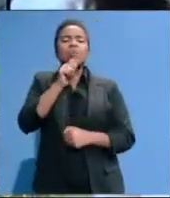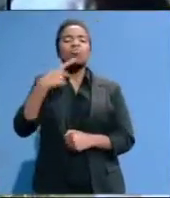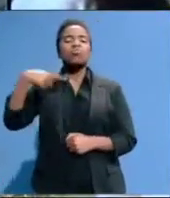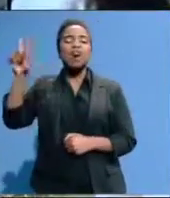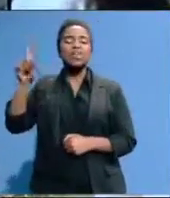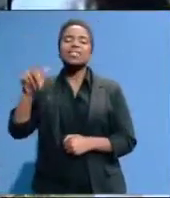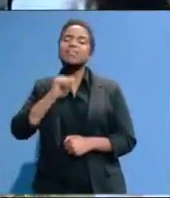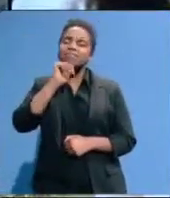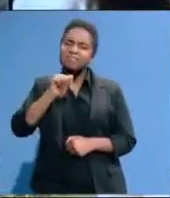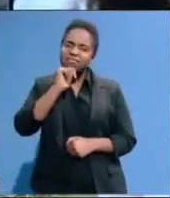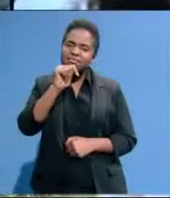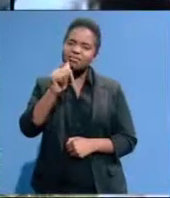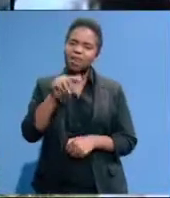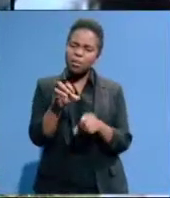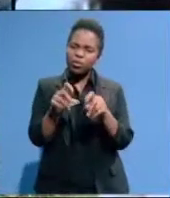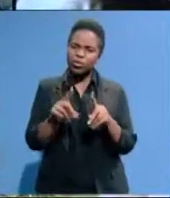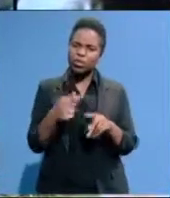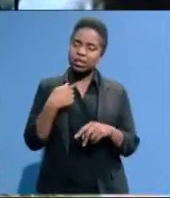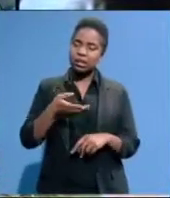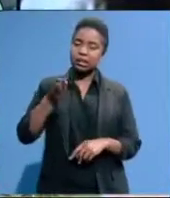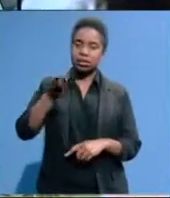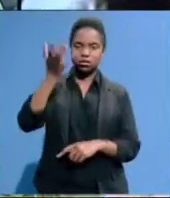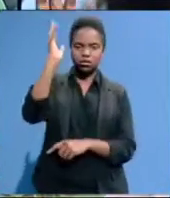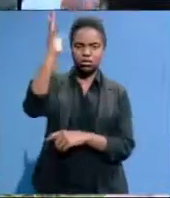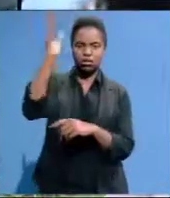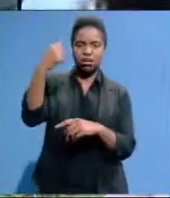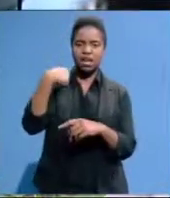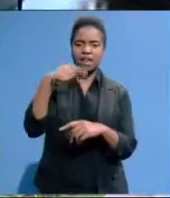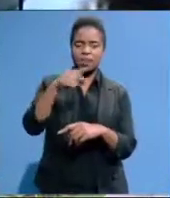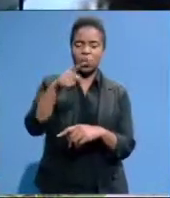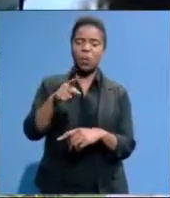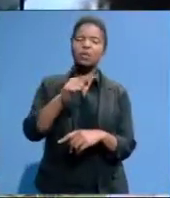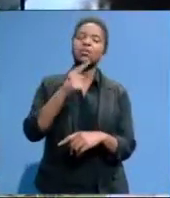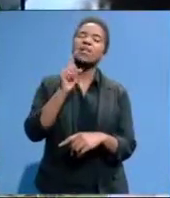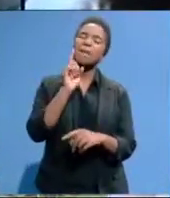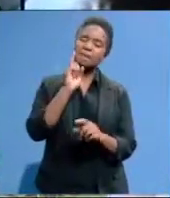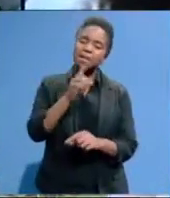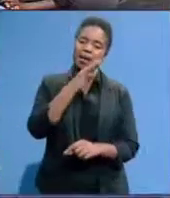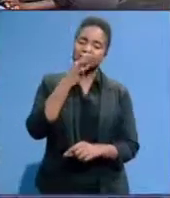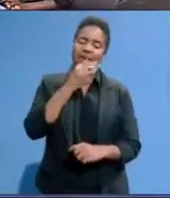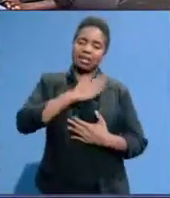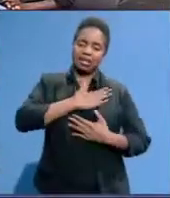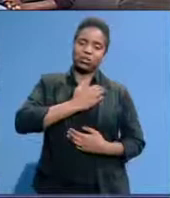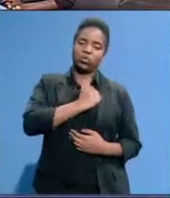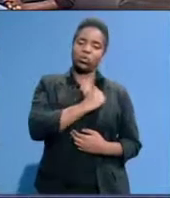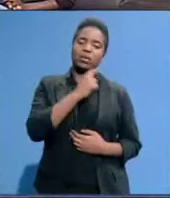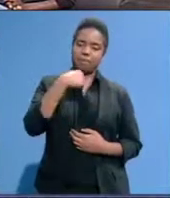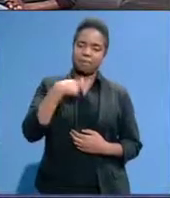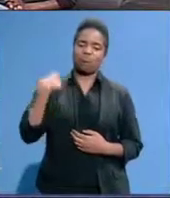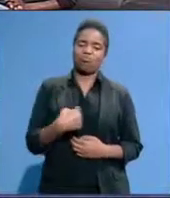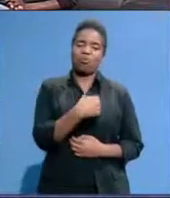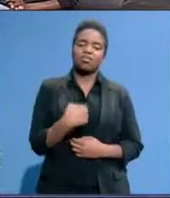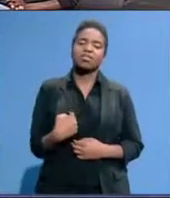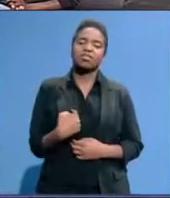the chance and speak up and be wrong, and be the bigger man and say, I was wrong. And the truth is, we're not, I mean, let's be honest. Yes.